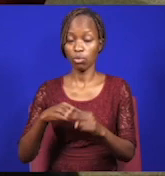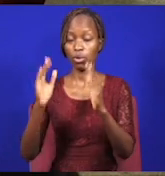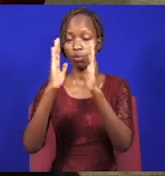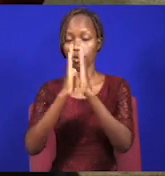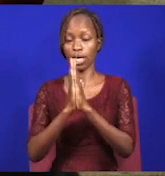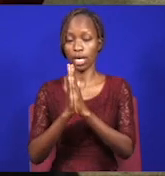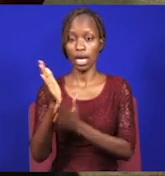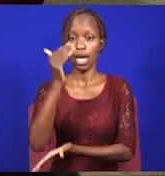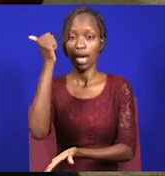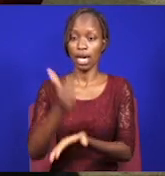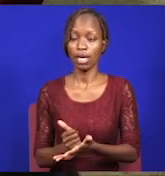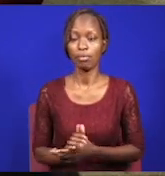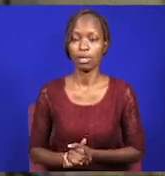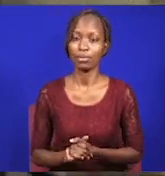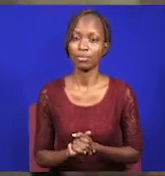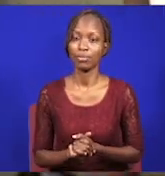In Jesus' name we pray. Amen. Amen.